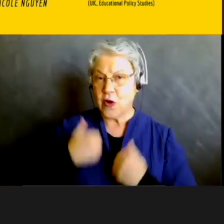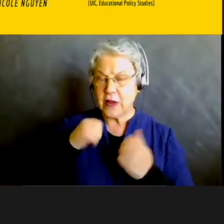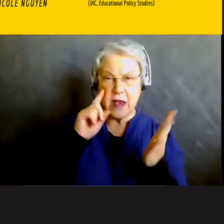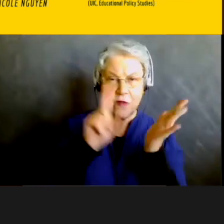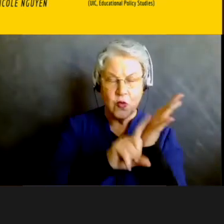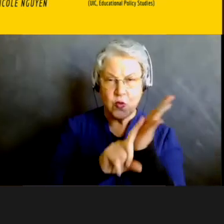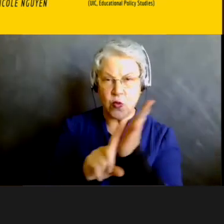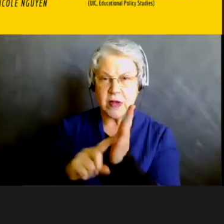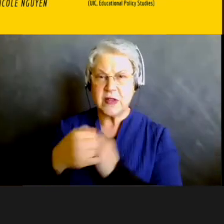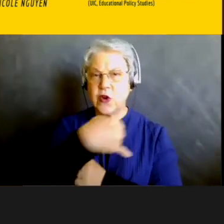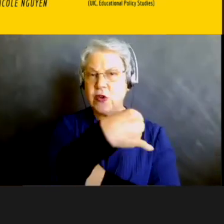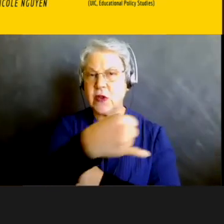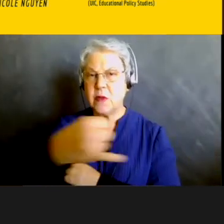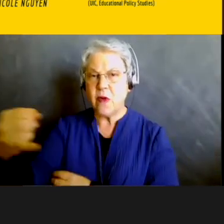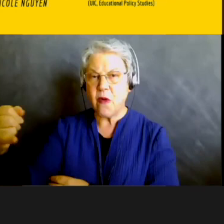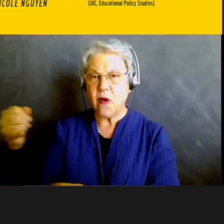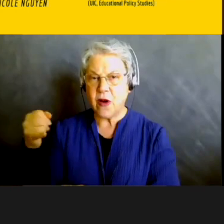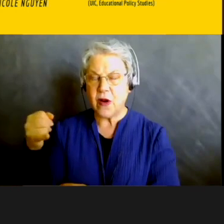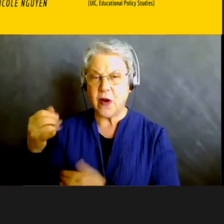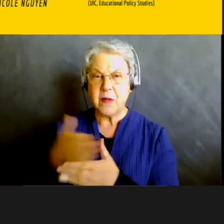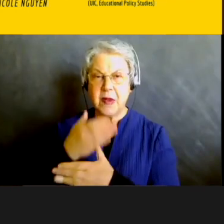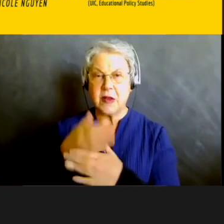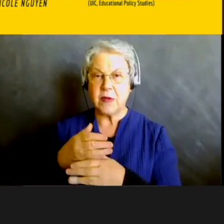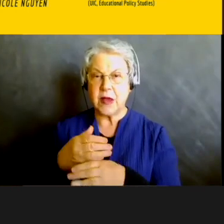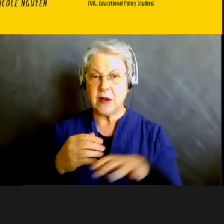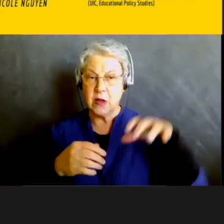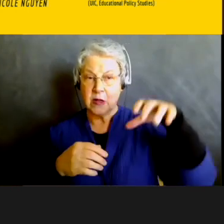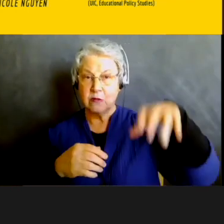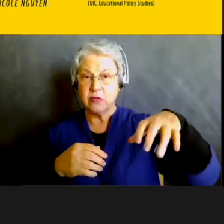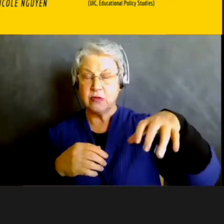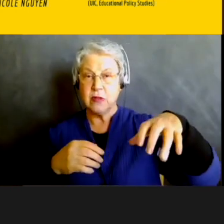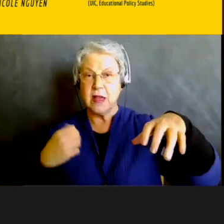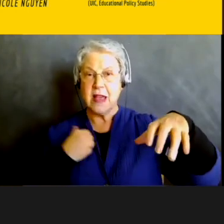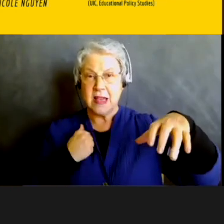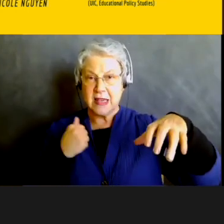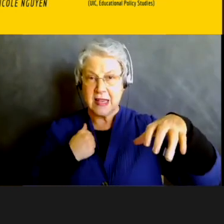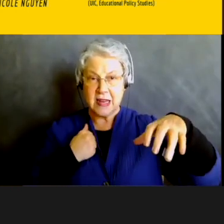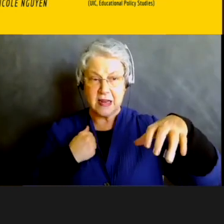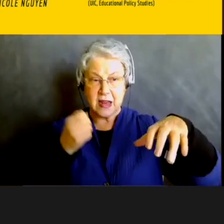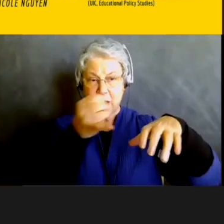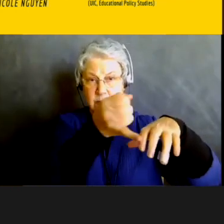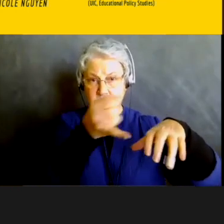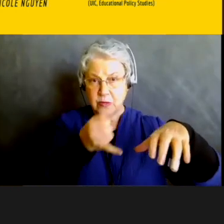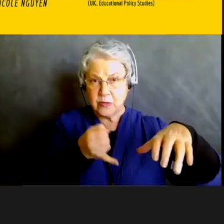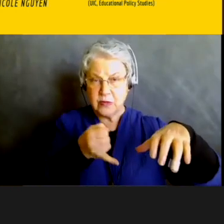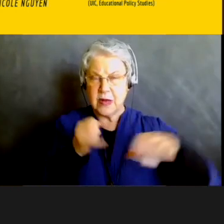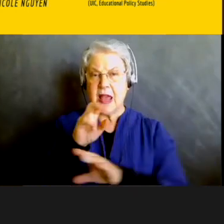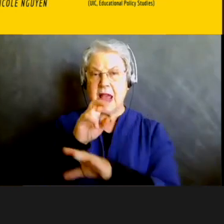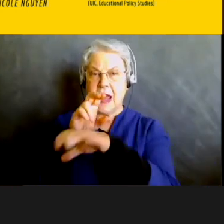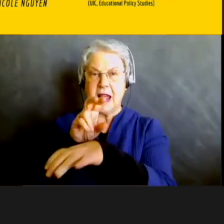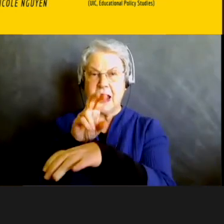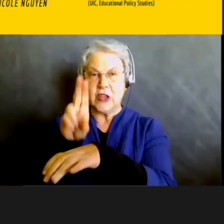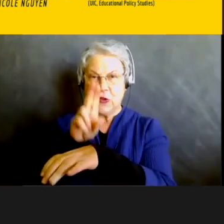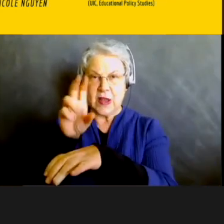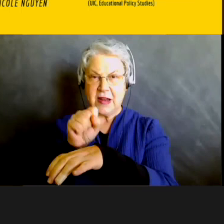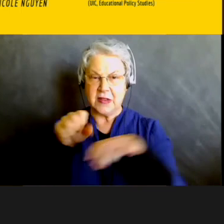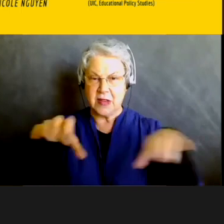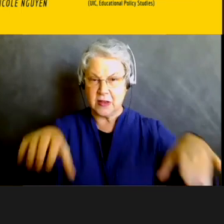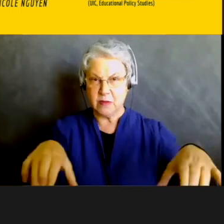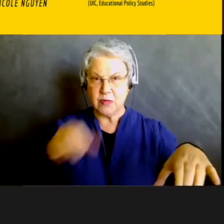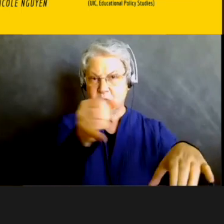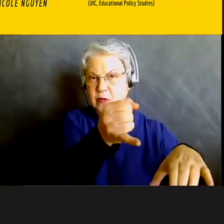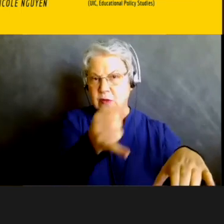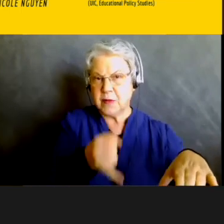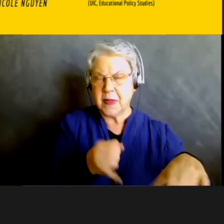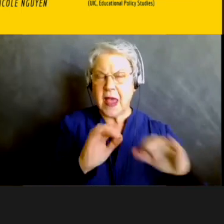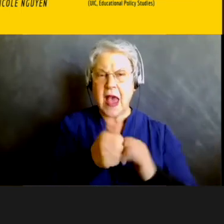that border, the US-Canada border, where she explores how people